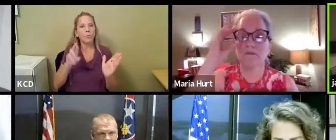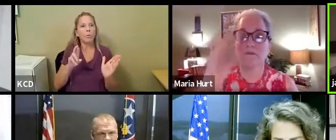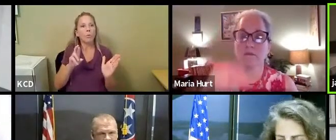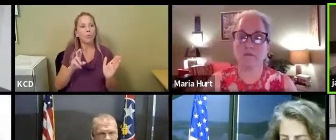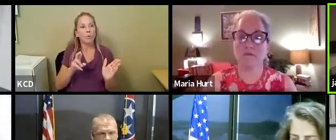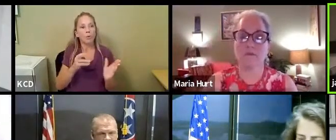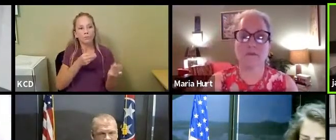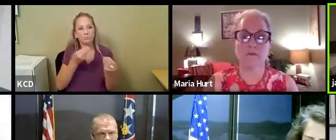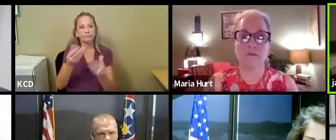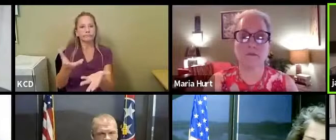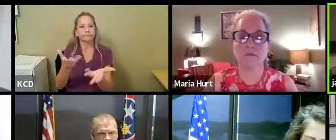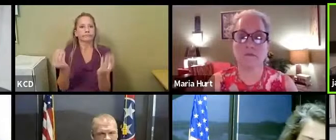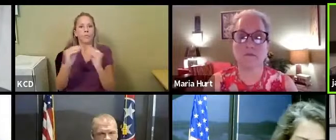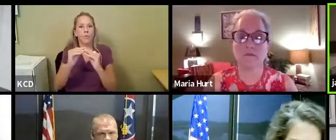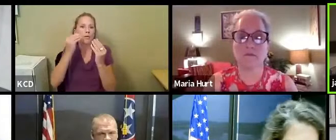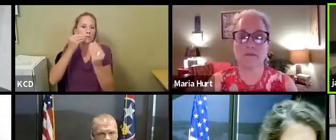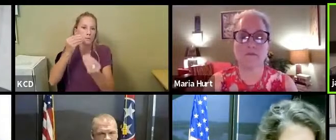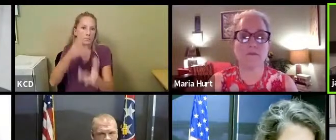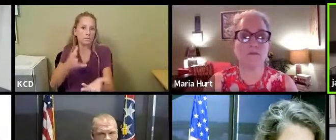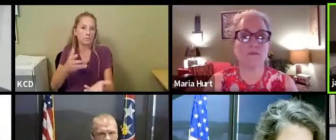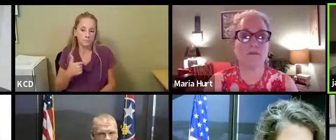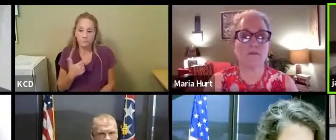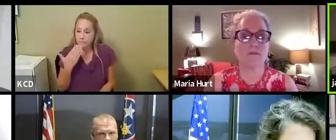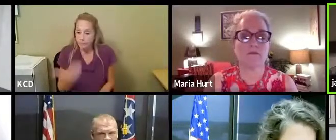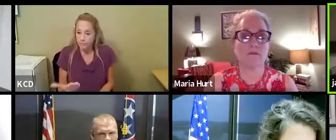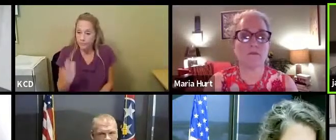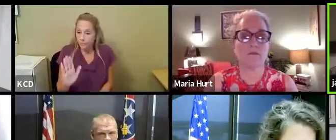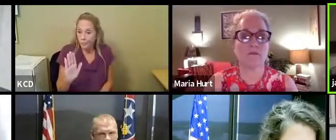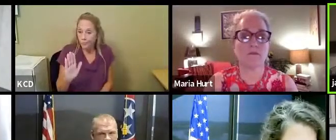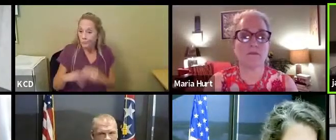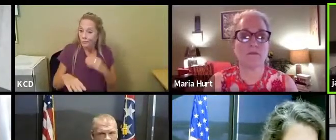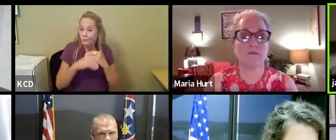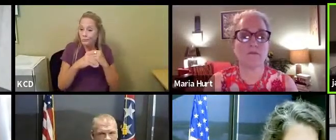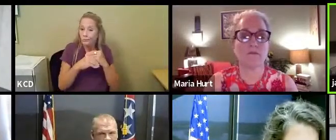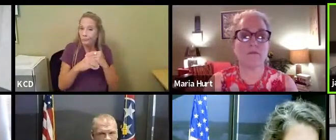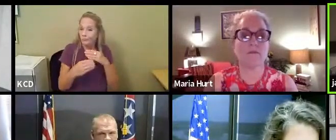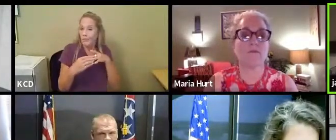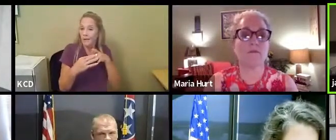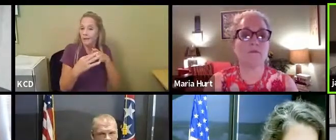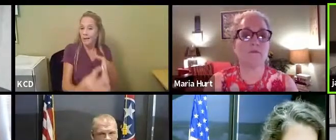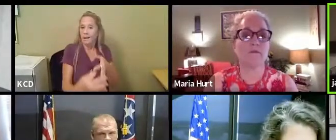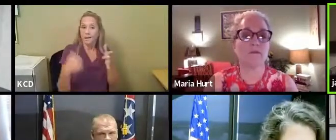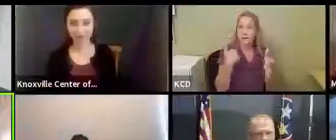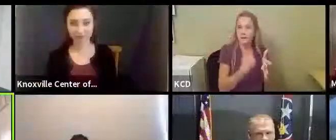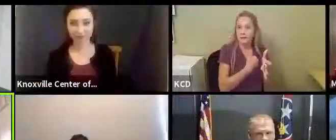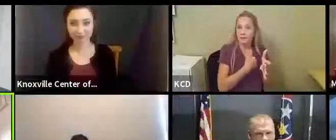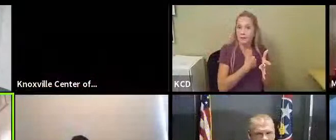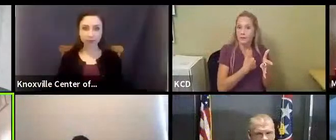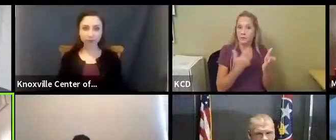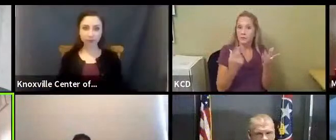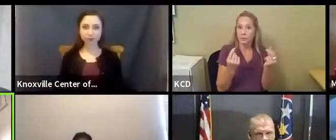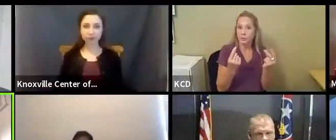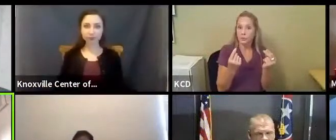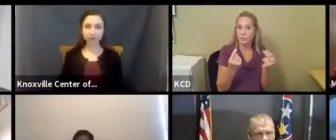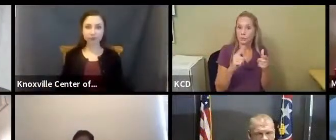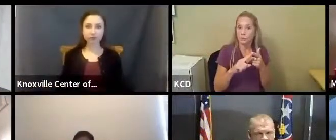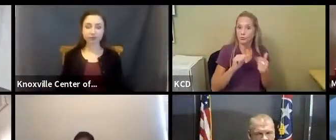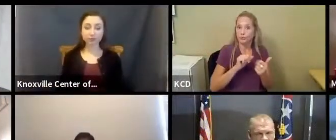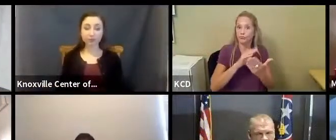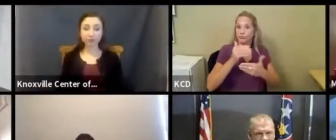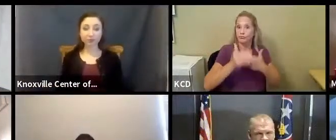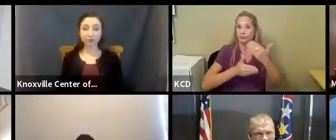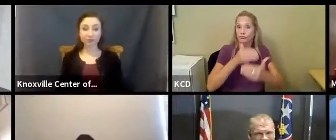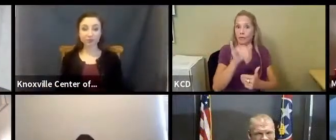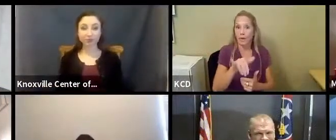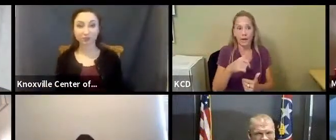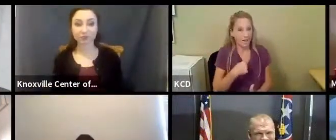sure appreciate your take on it and maybe guidance for us on that regard. Well, I